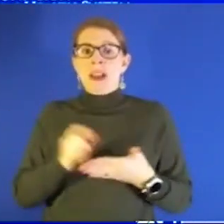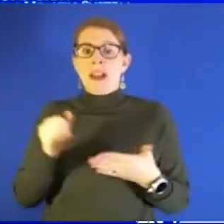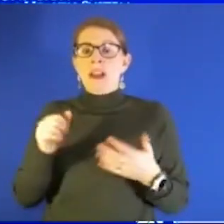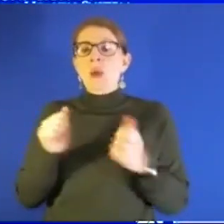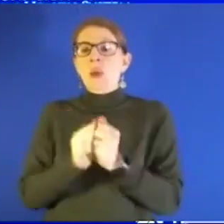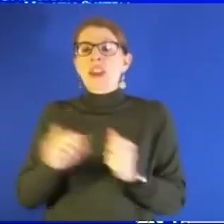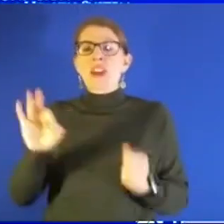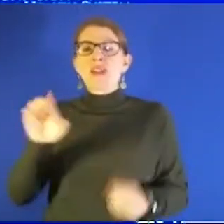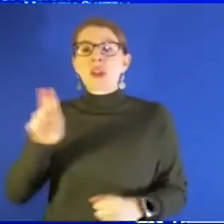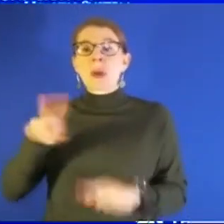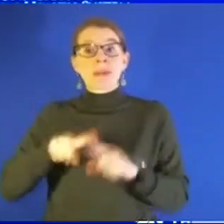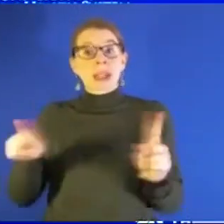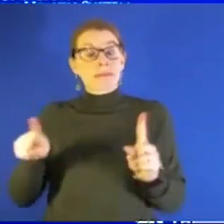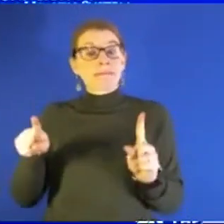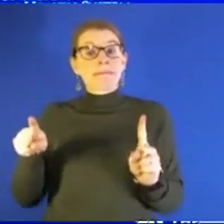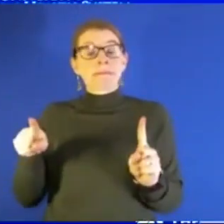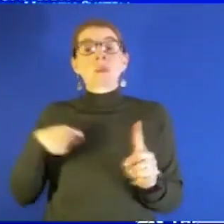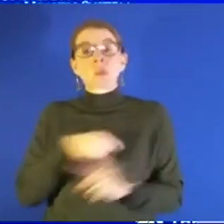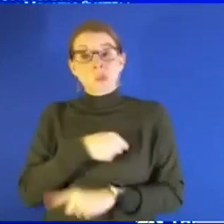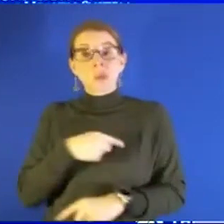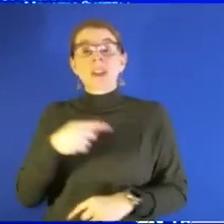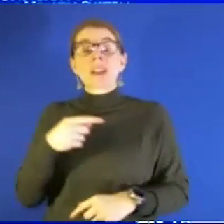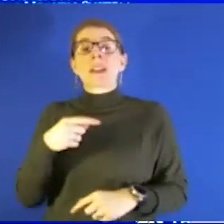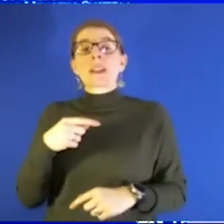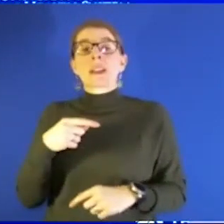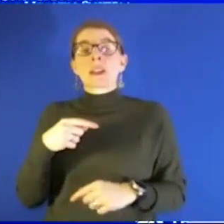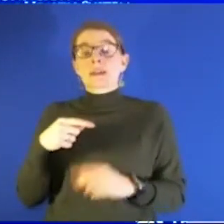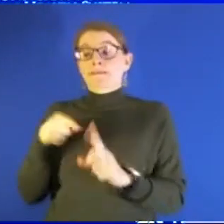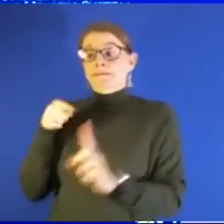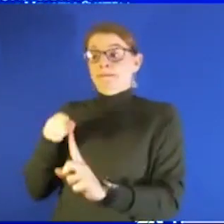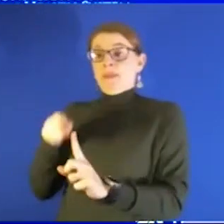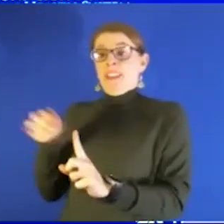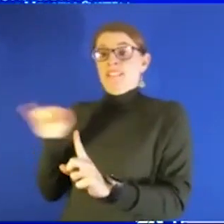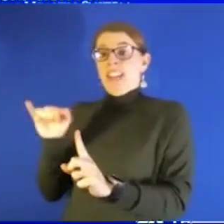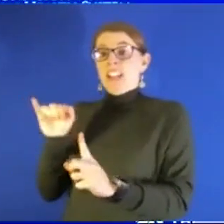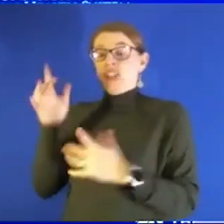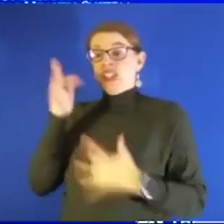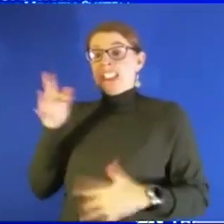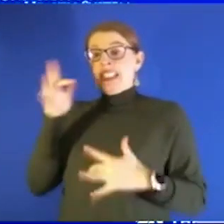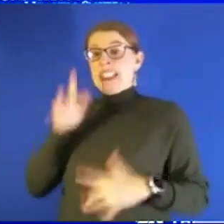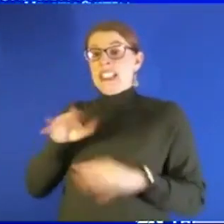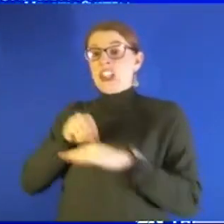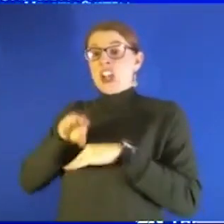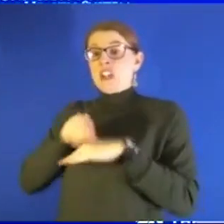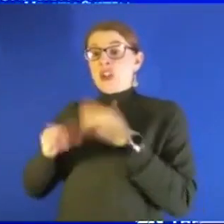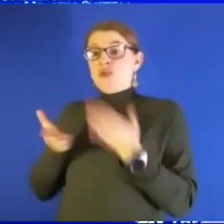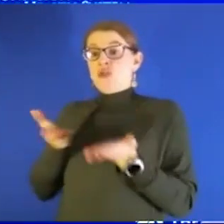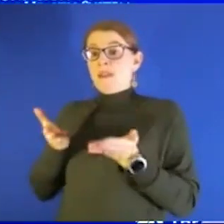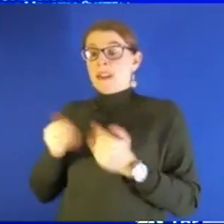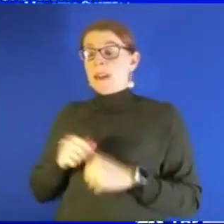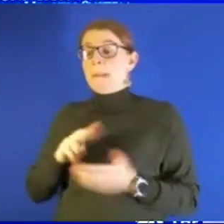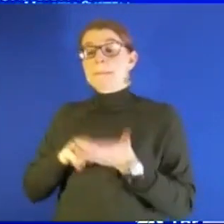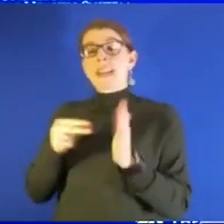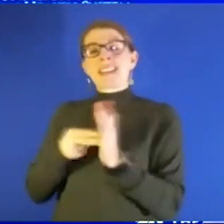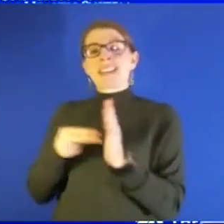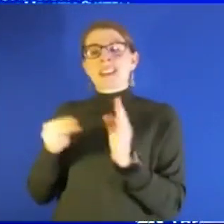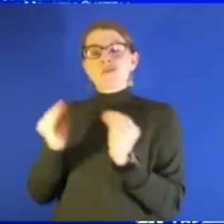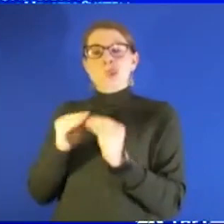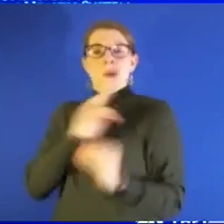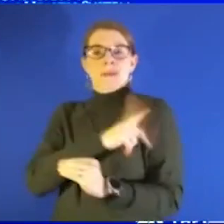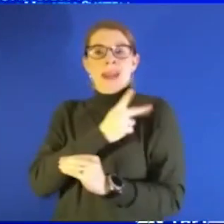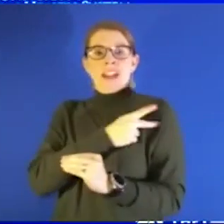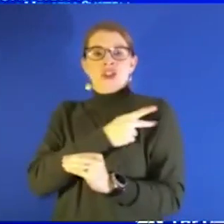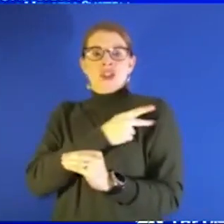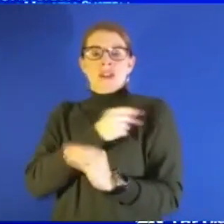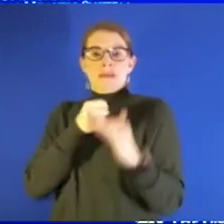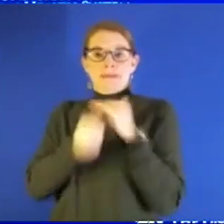fact that we are seeing them more as an infectious disease consult service just owes to the fact that there just are more patients in with more